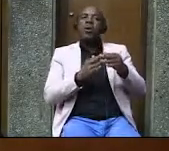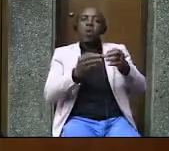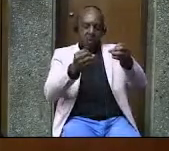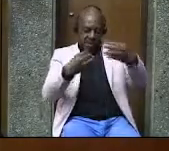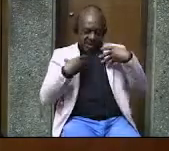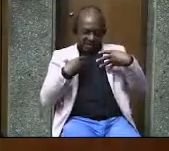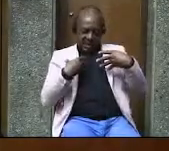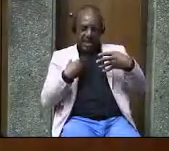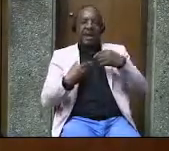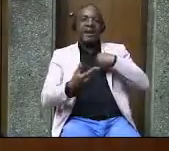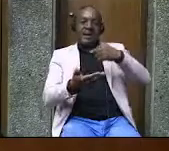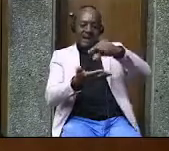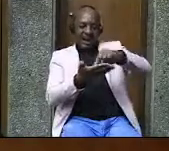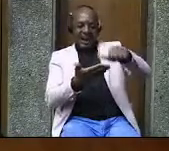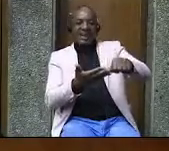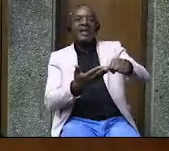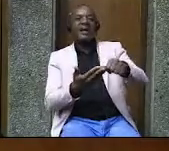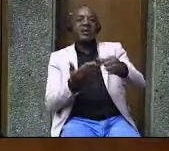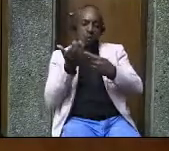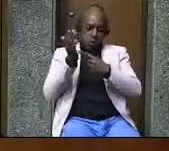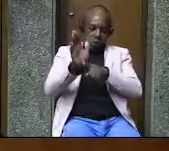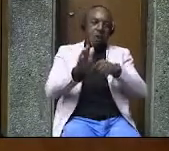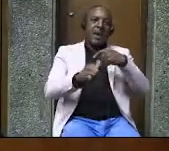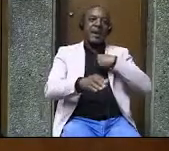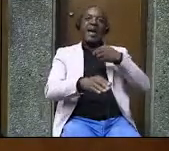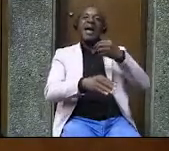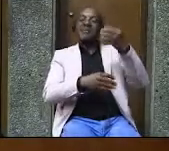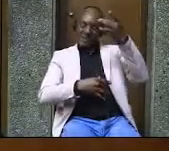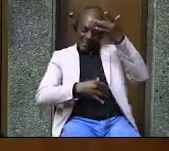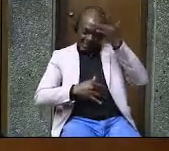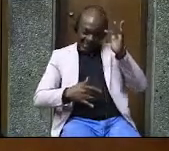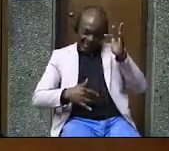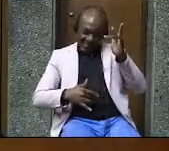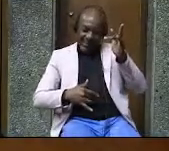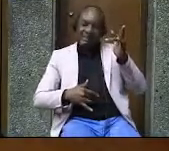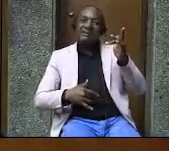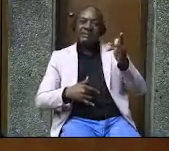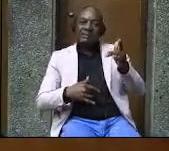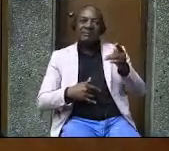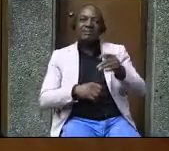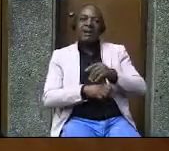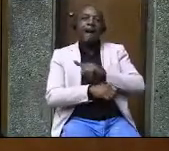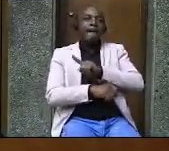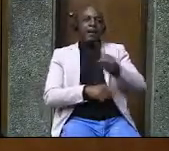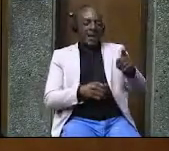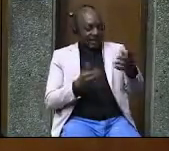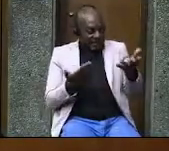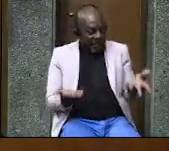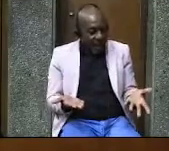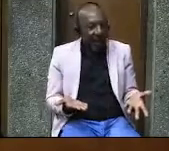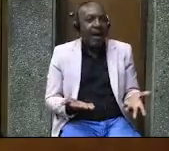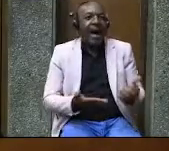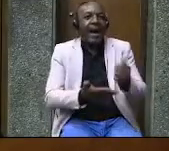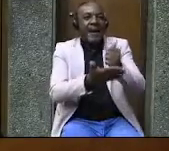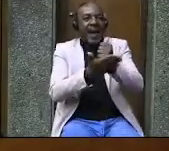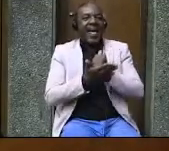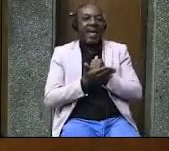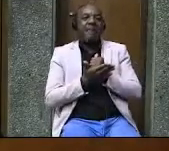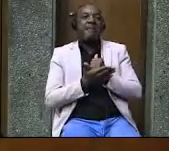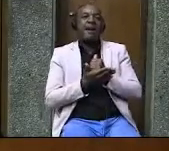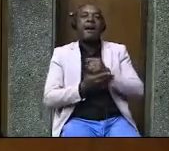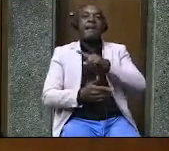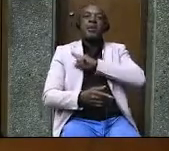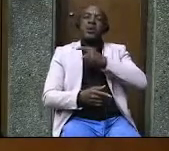i-medication ngingangeni le efletini phezulu at least bangiphe indlu or bangehlise phansi kodwa balile ngoba anginamali